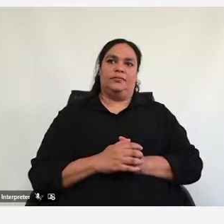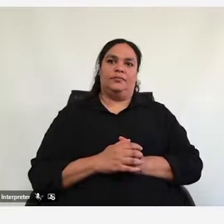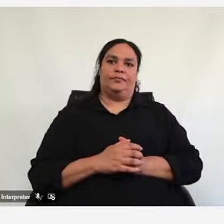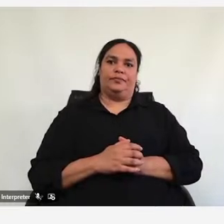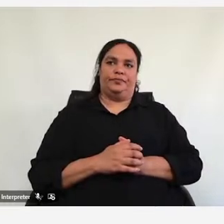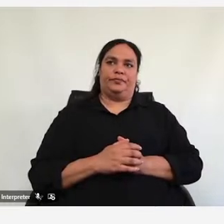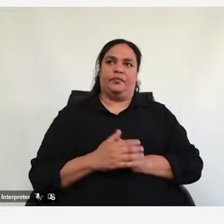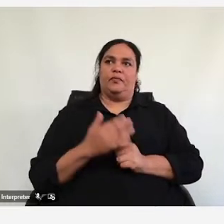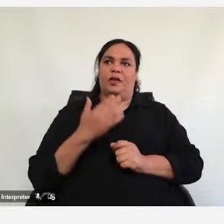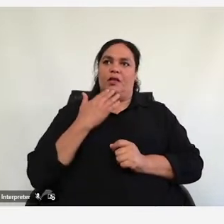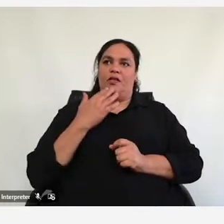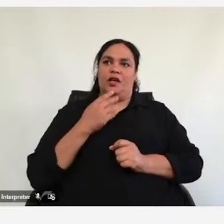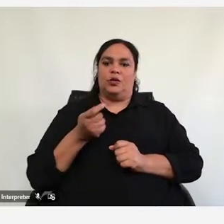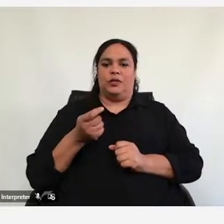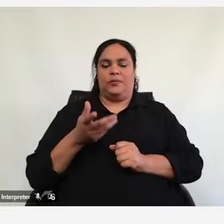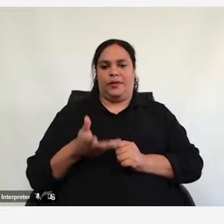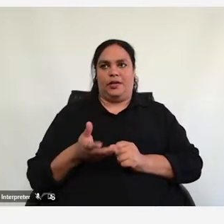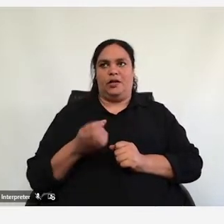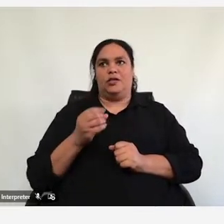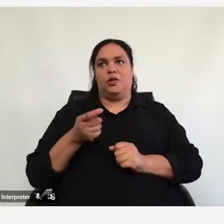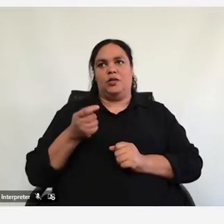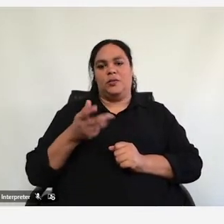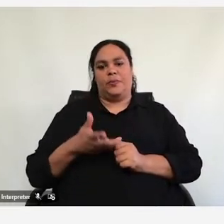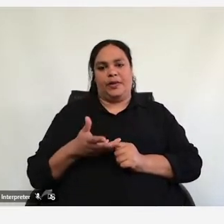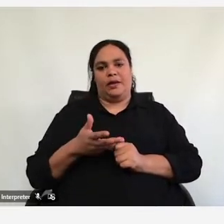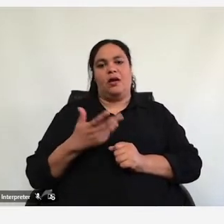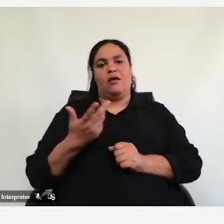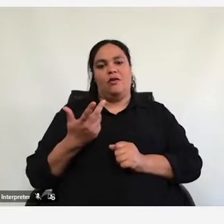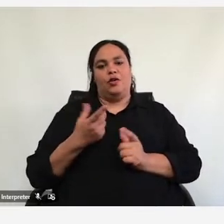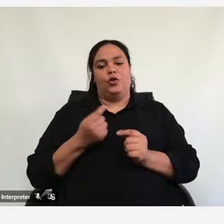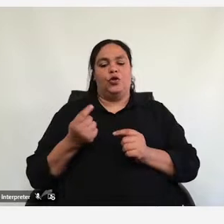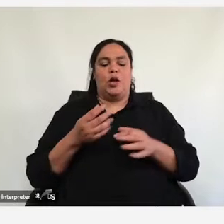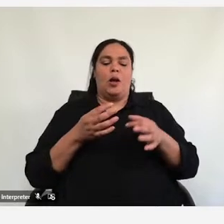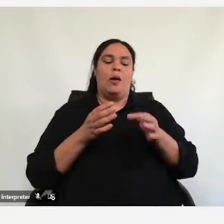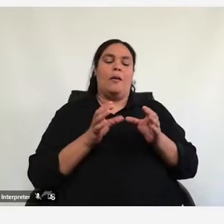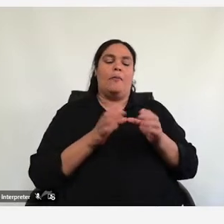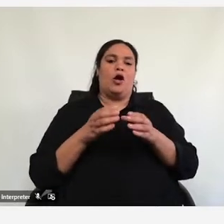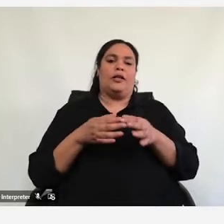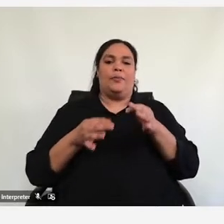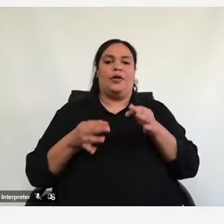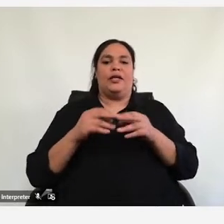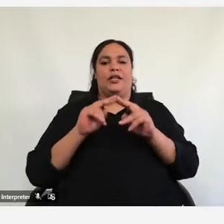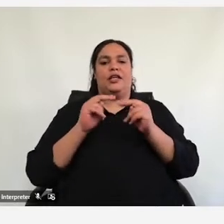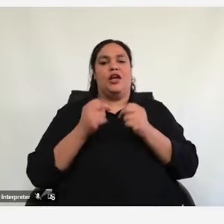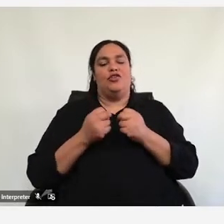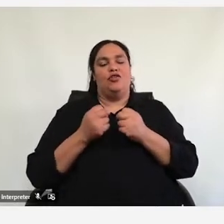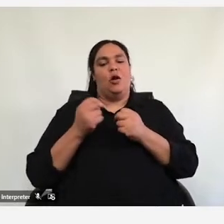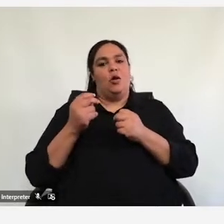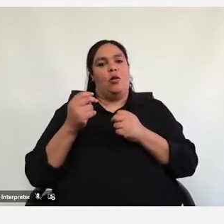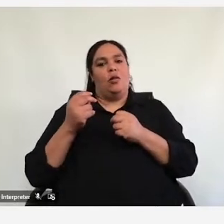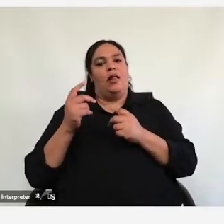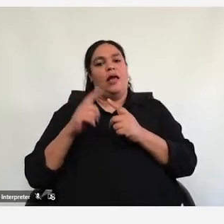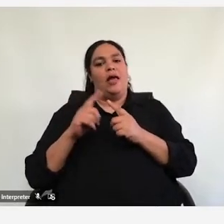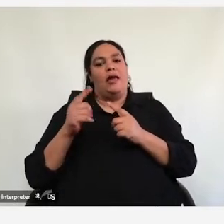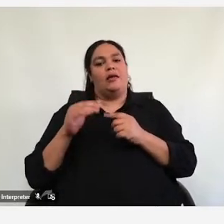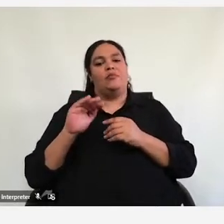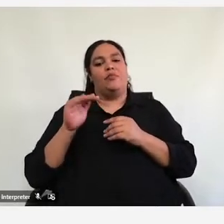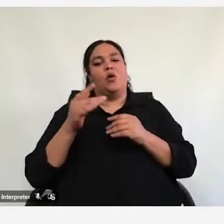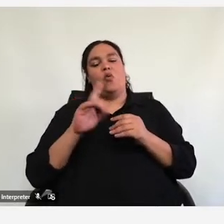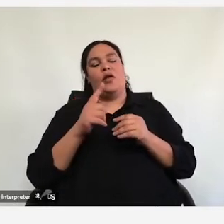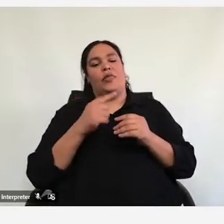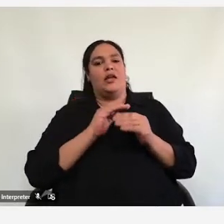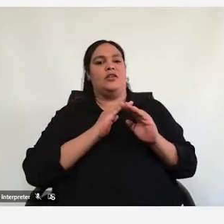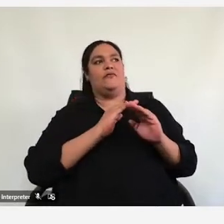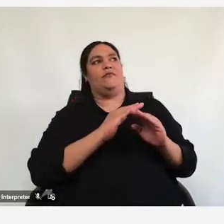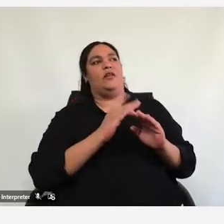Thank you, Speaker. Speaker, in an attempt to play party politics in national government and the poster like they are defending the